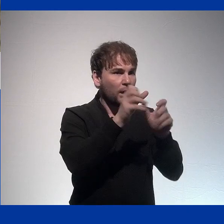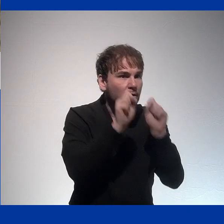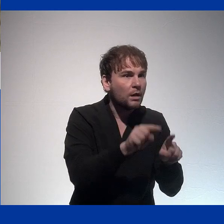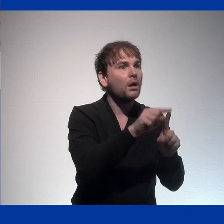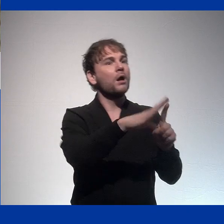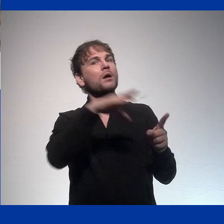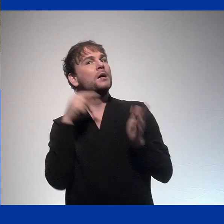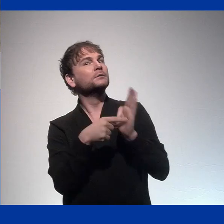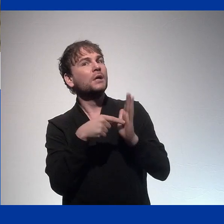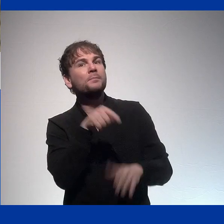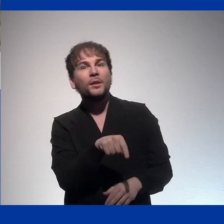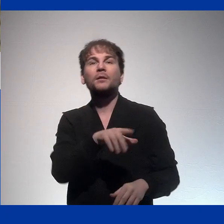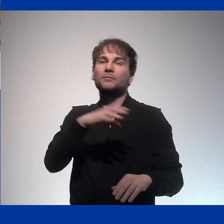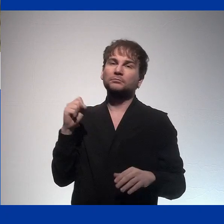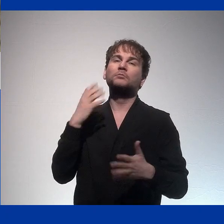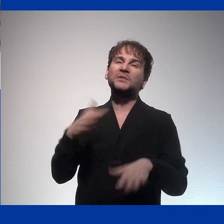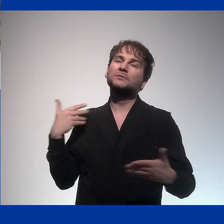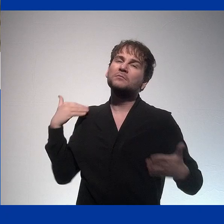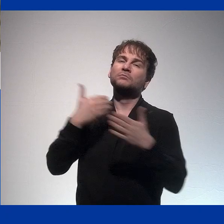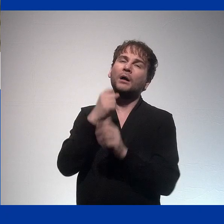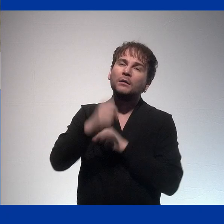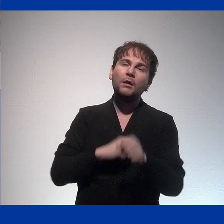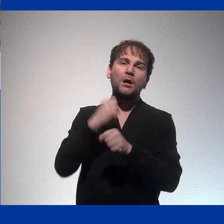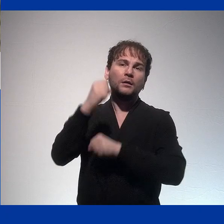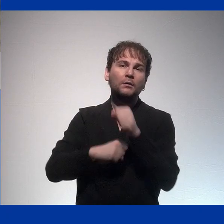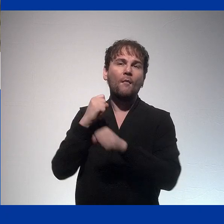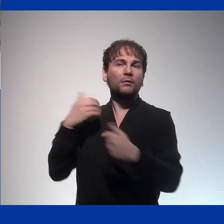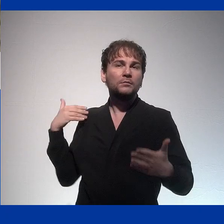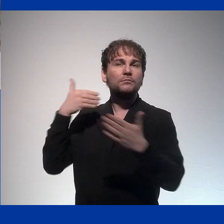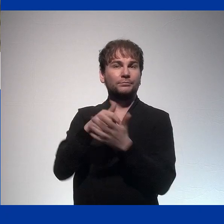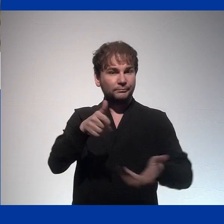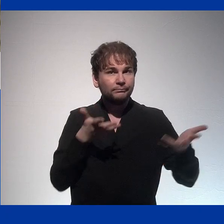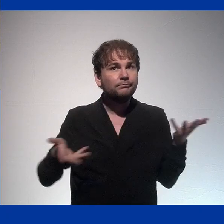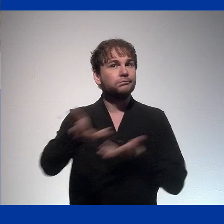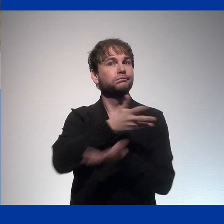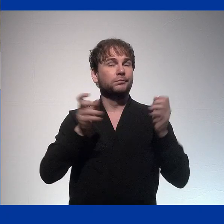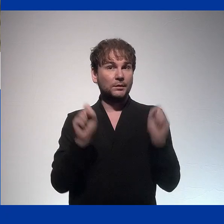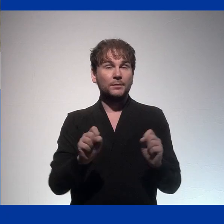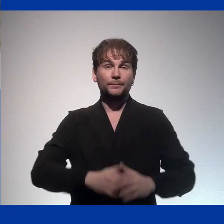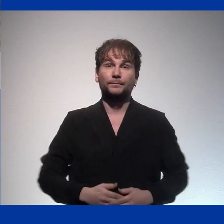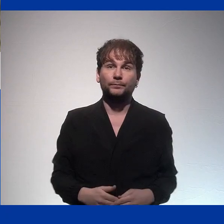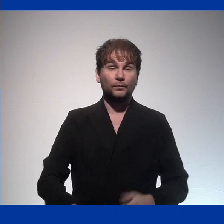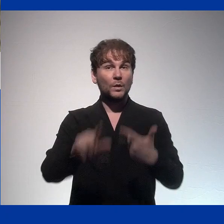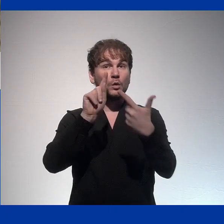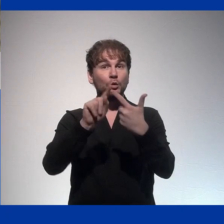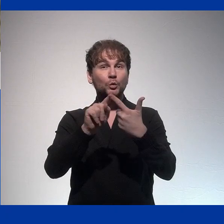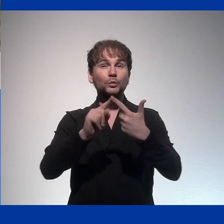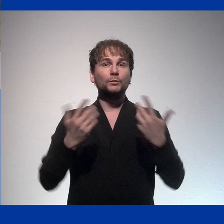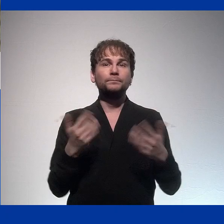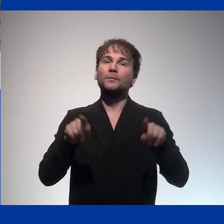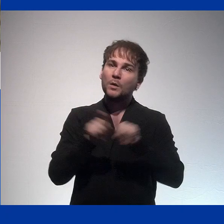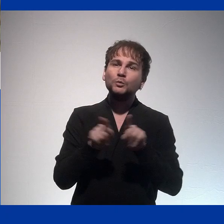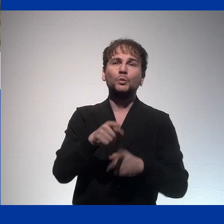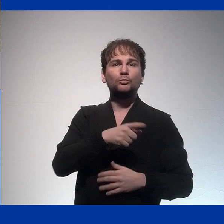Second really important key area that we can add to is cooperation within and